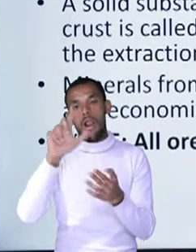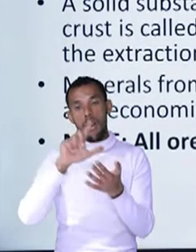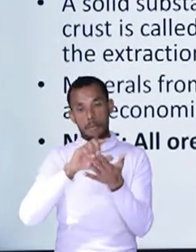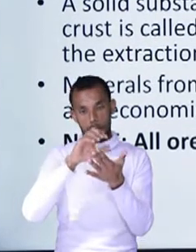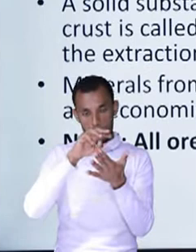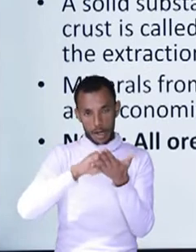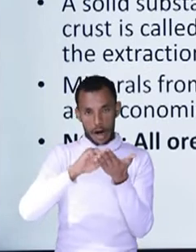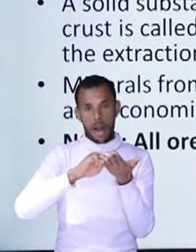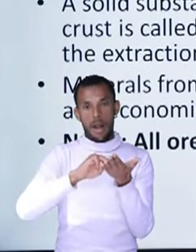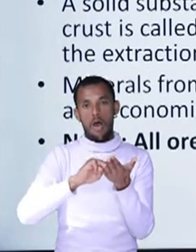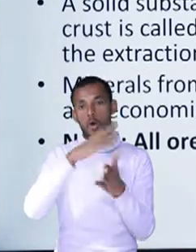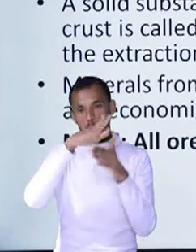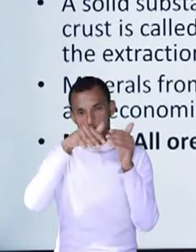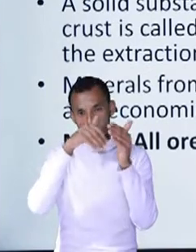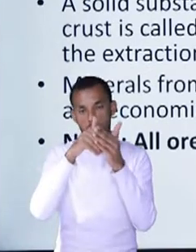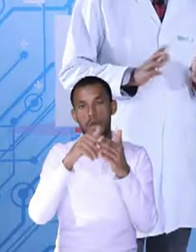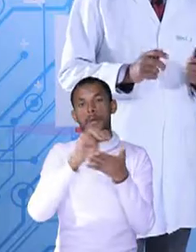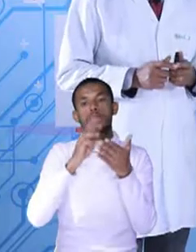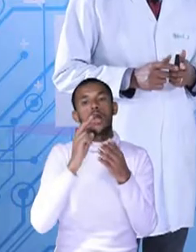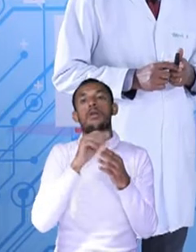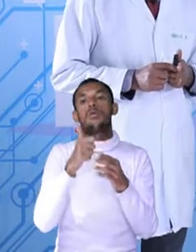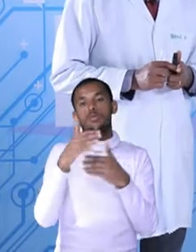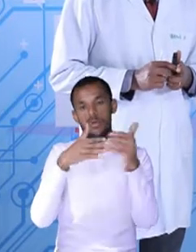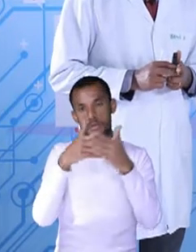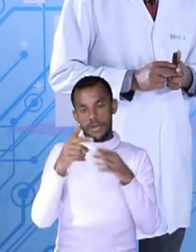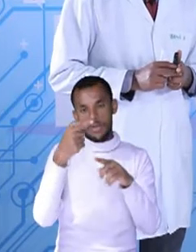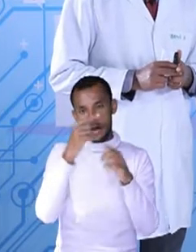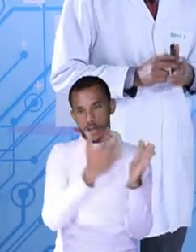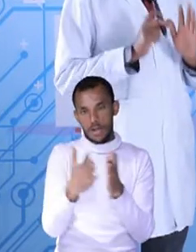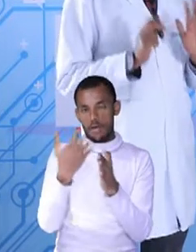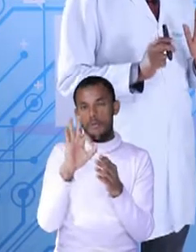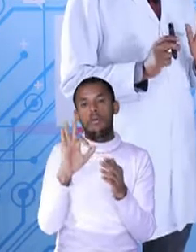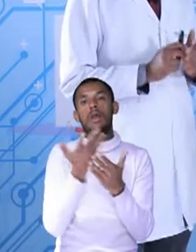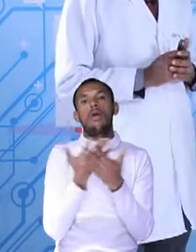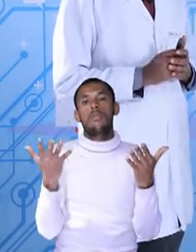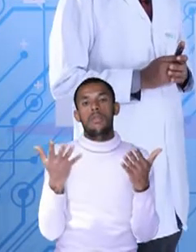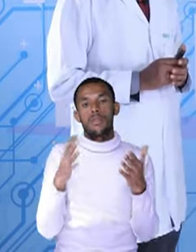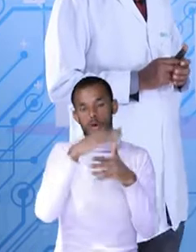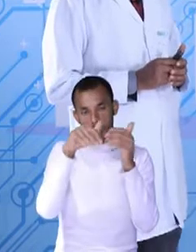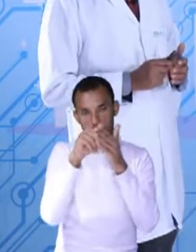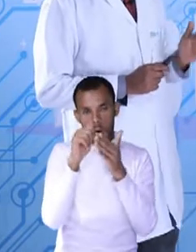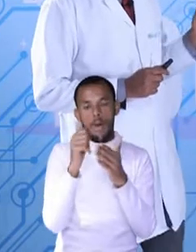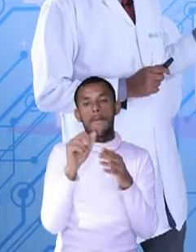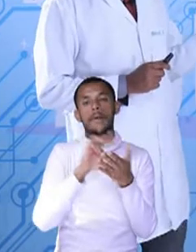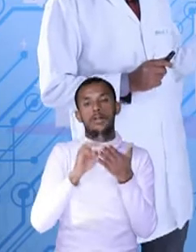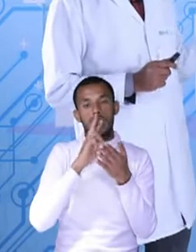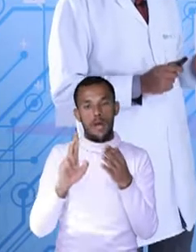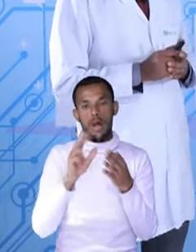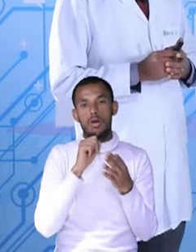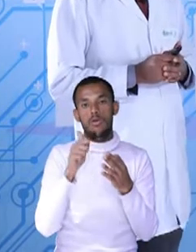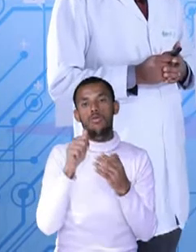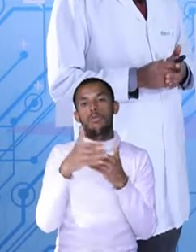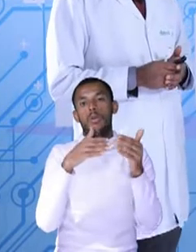minerals are not suitable for the extractions of elements. All minerals are not suitable for the extractions